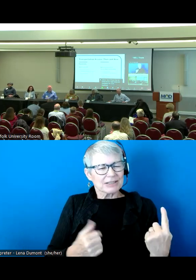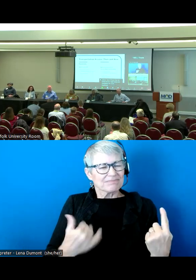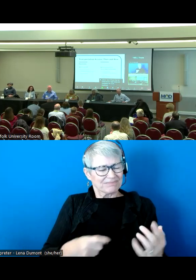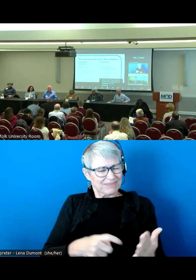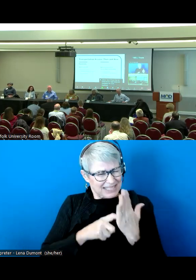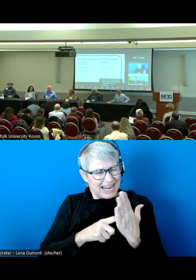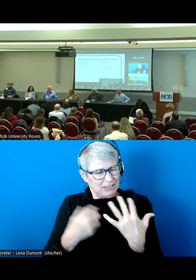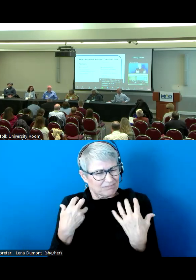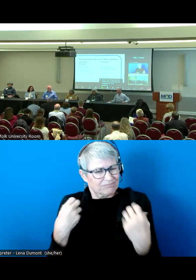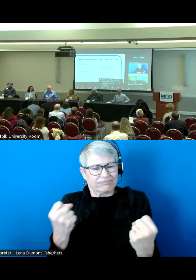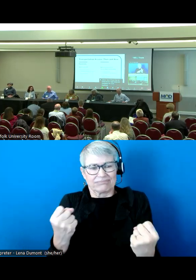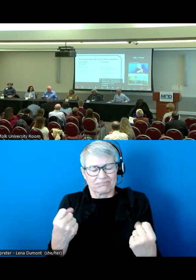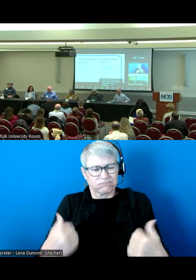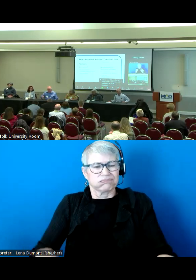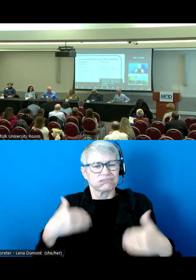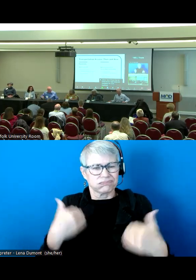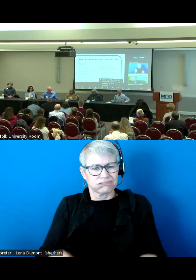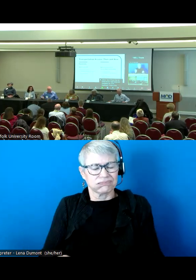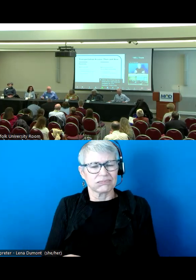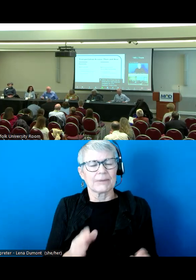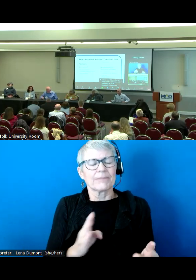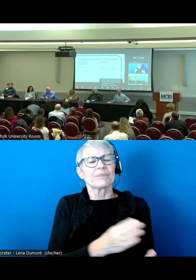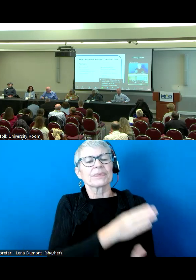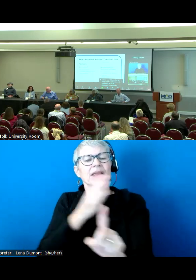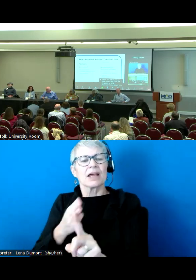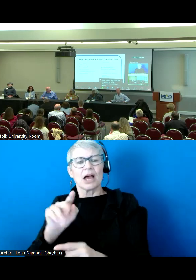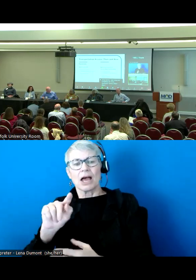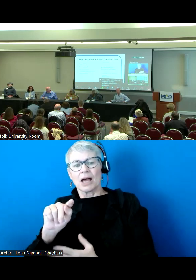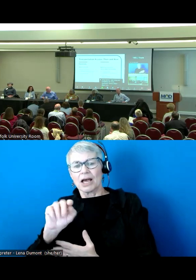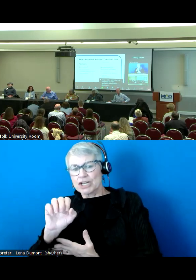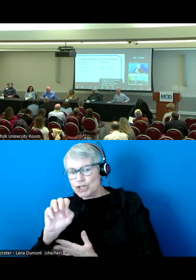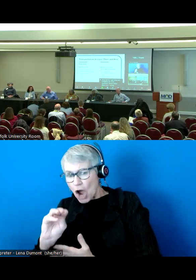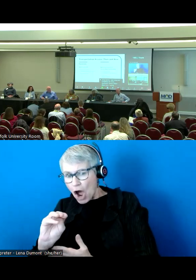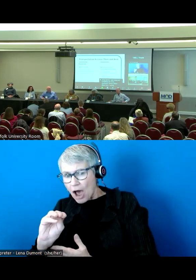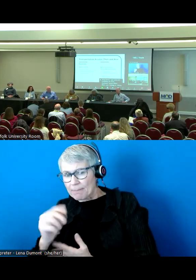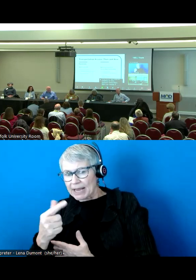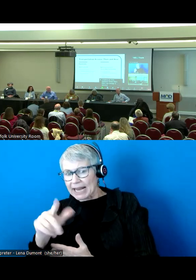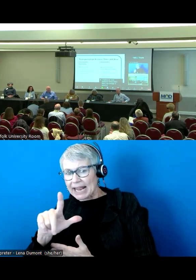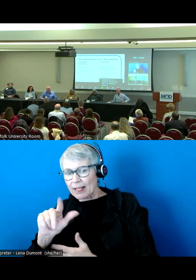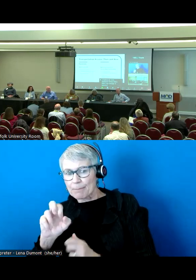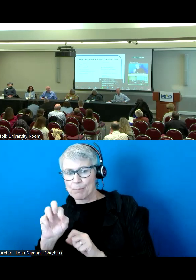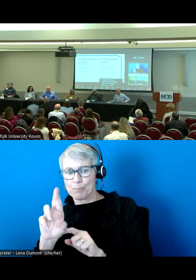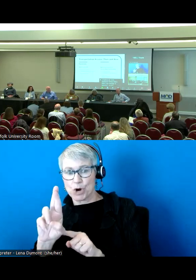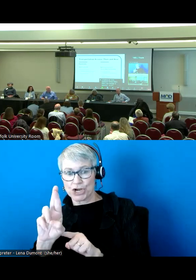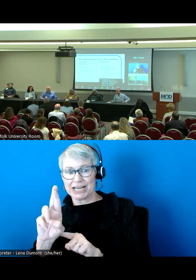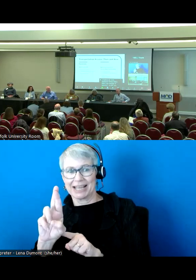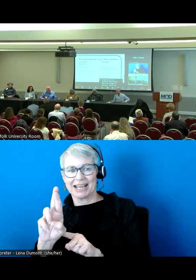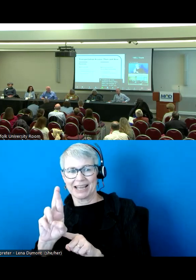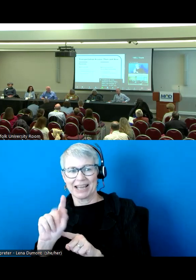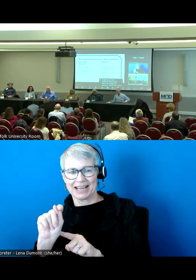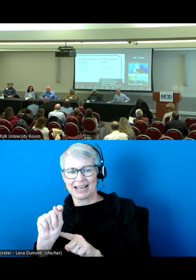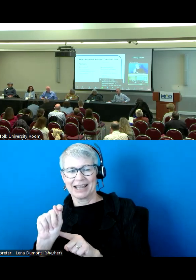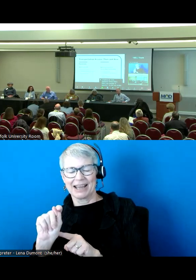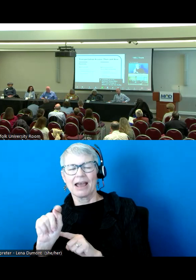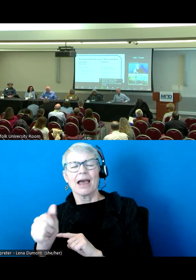Tom Gilbert, what's your message on advocacy? The man who shovels out bus stops when it snows if the T's been a little